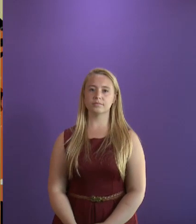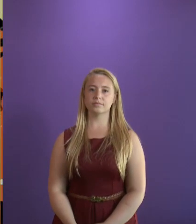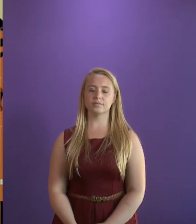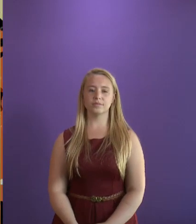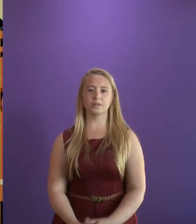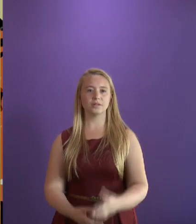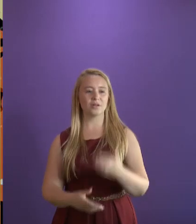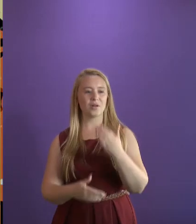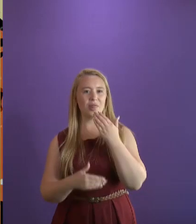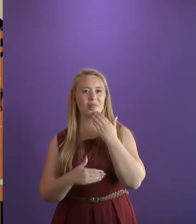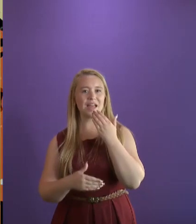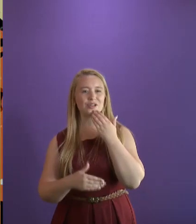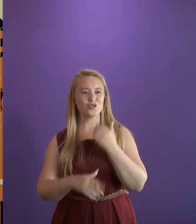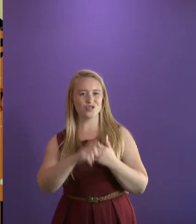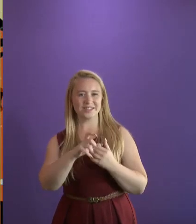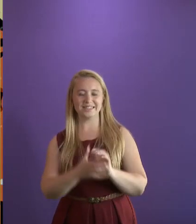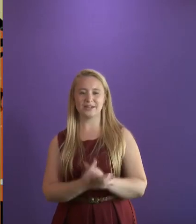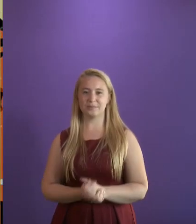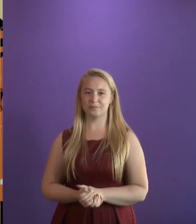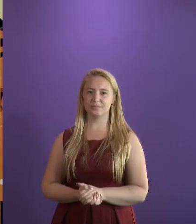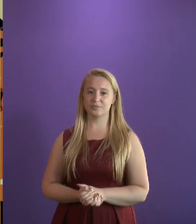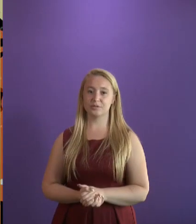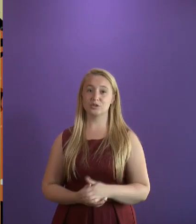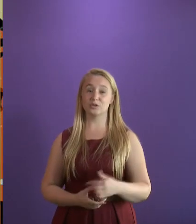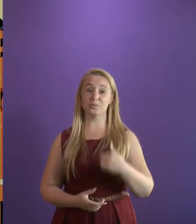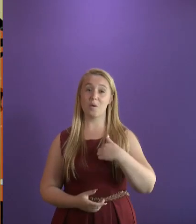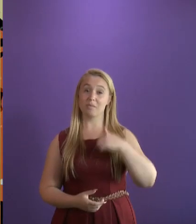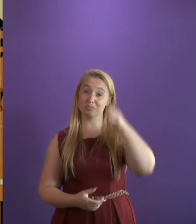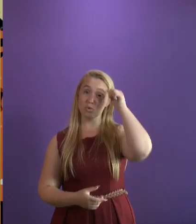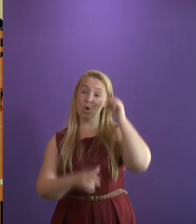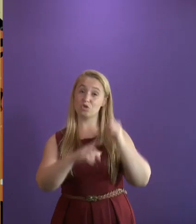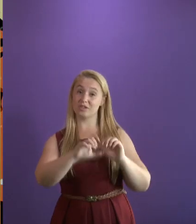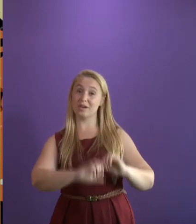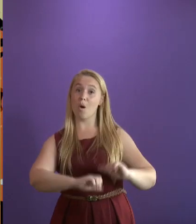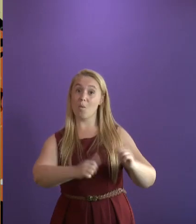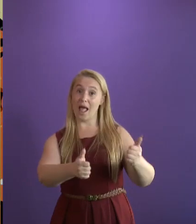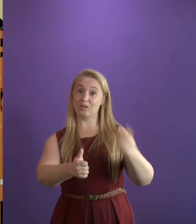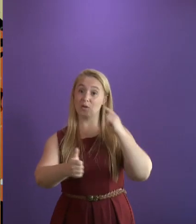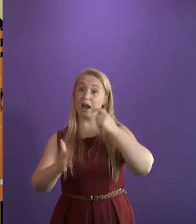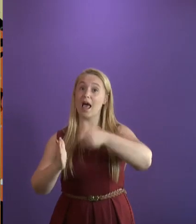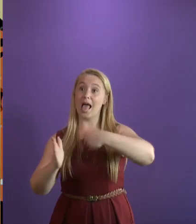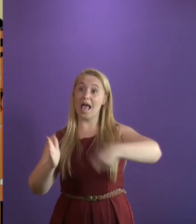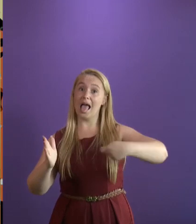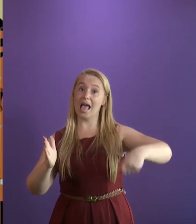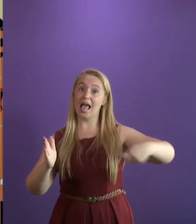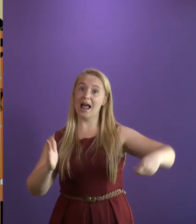Thank you very much, Christina. Now, knowing Christina as well as I do, she could have gone on for another hour.